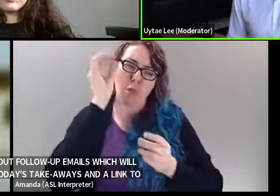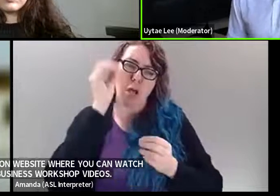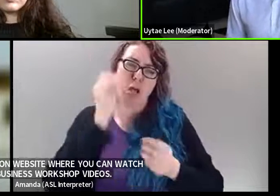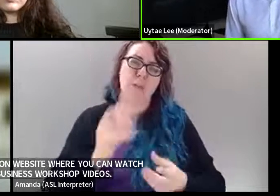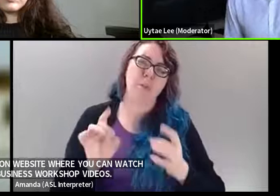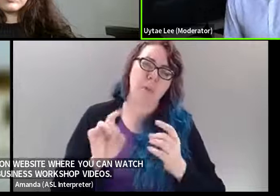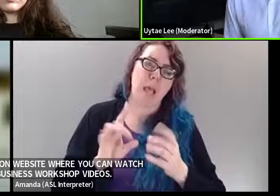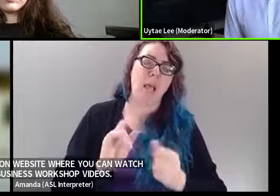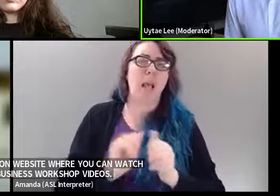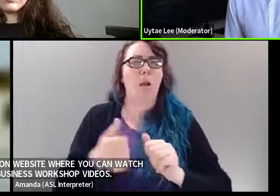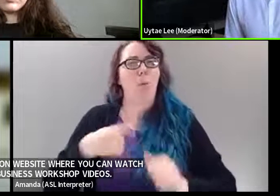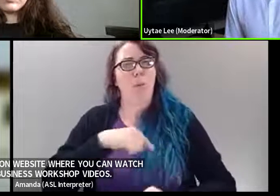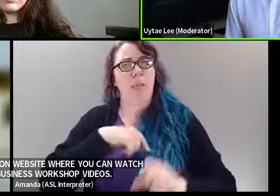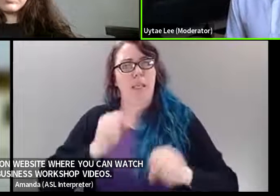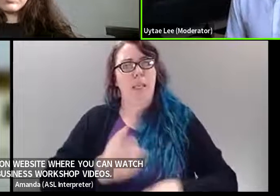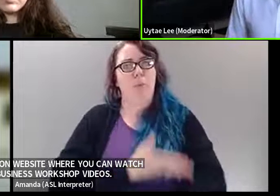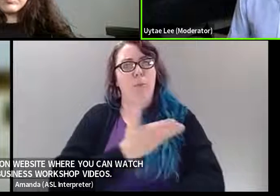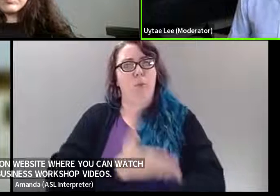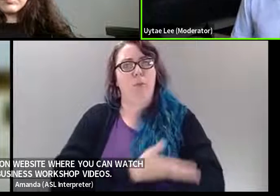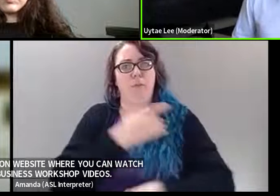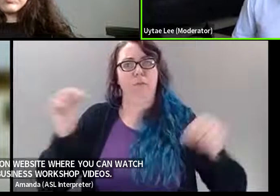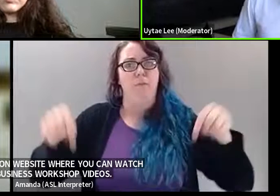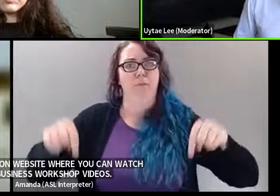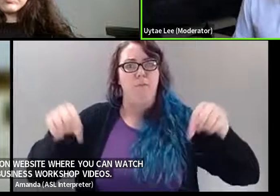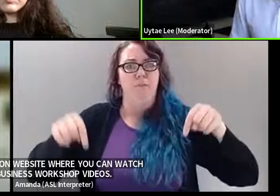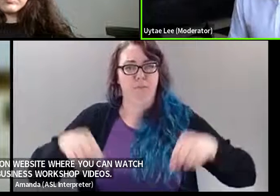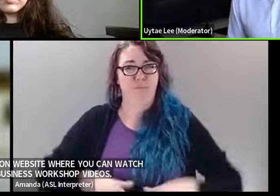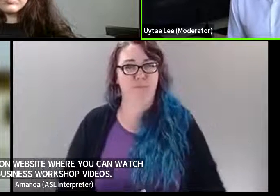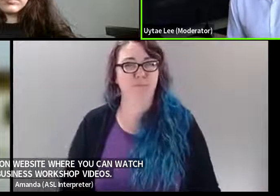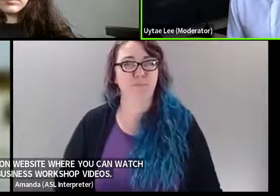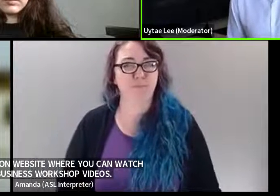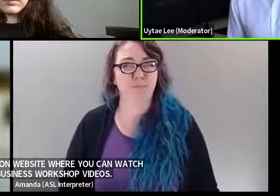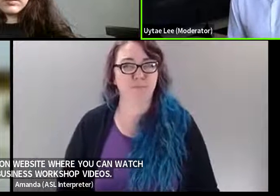present information you need and want when you need it.